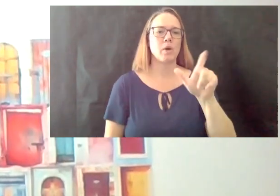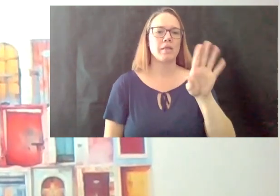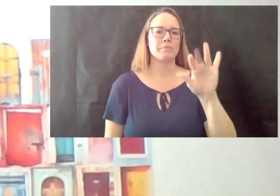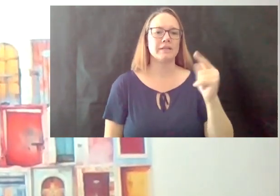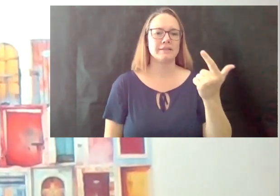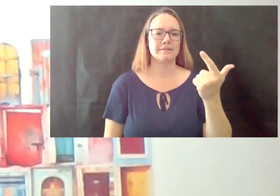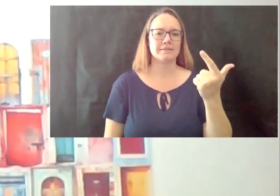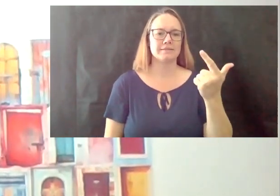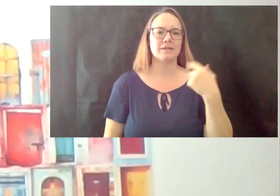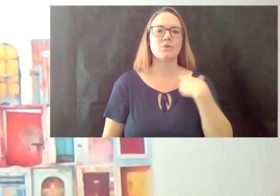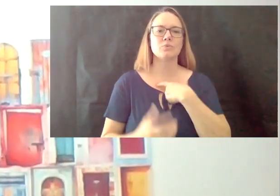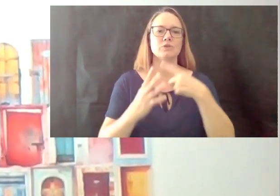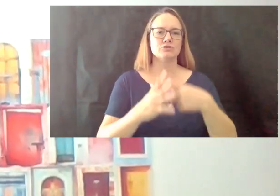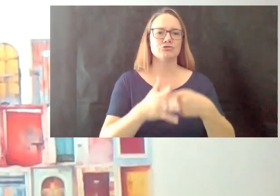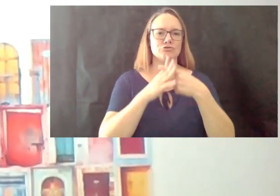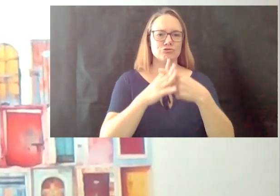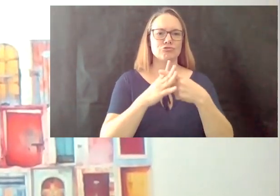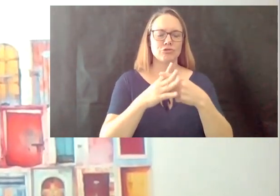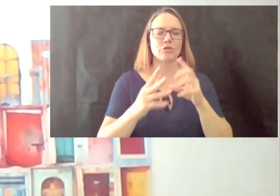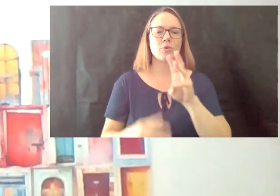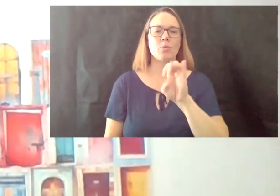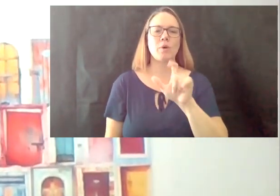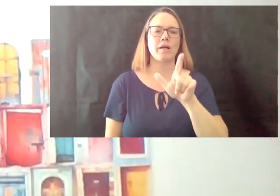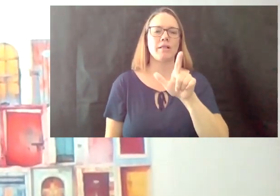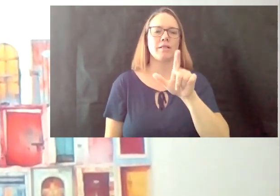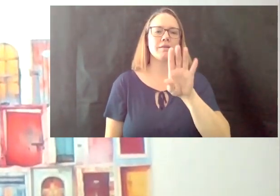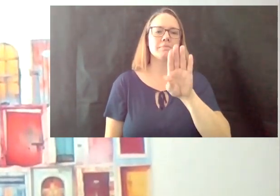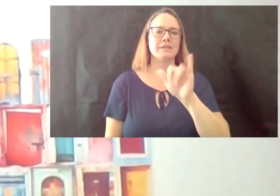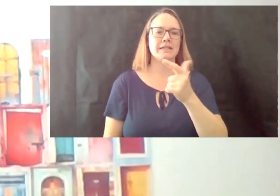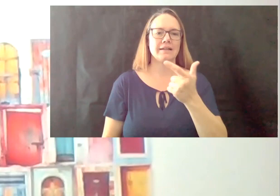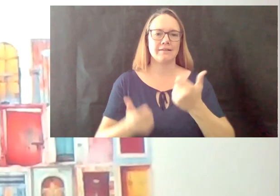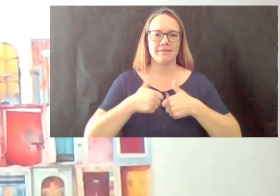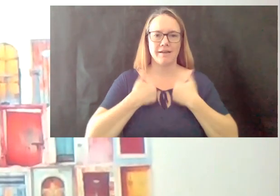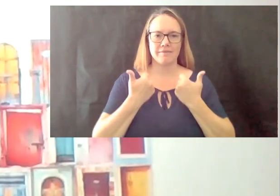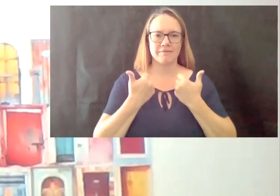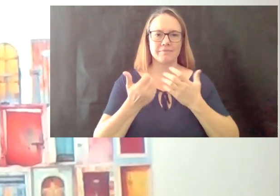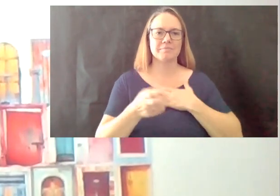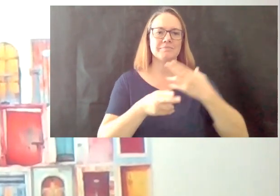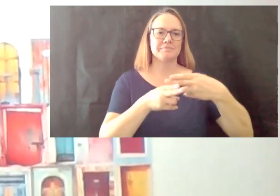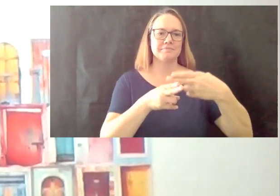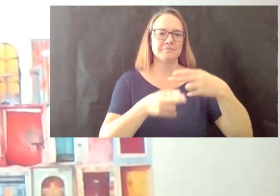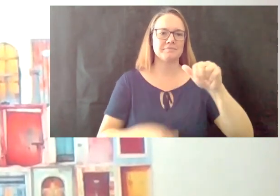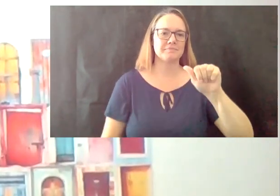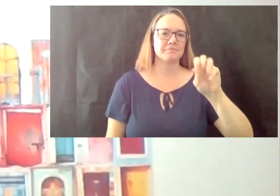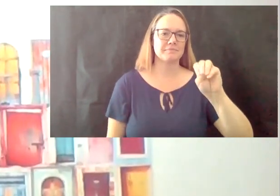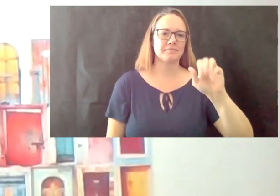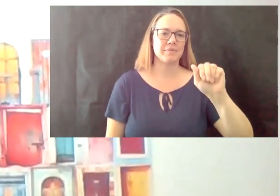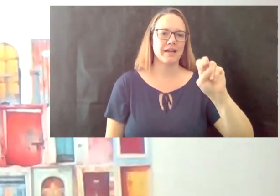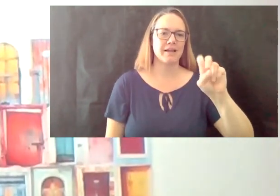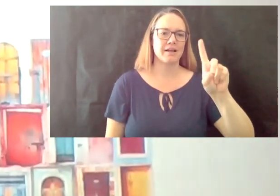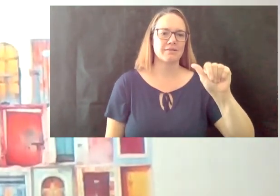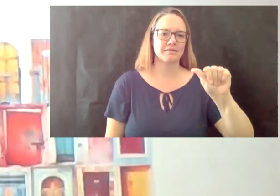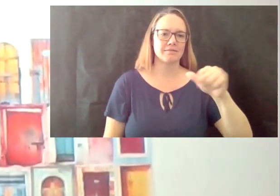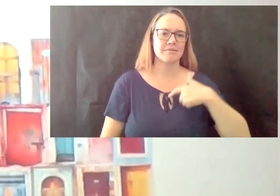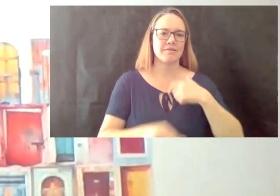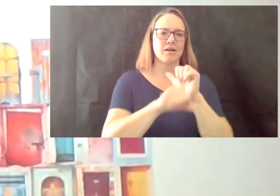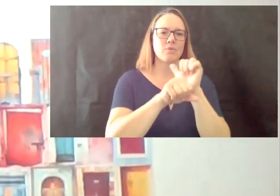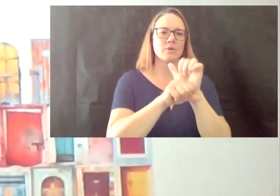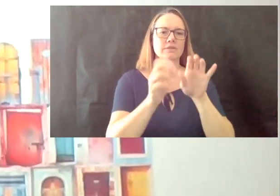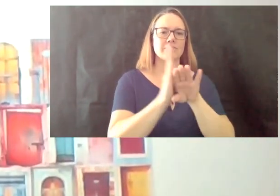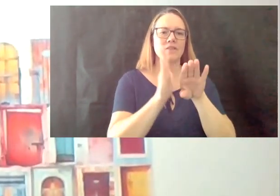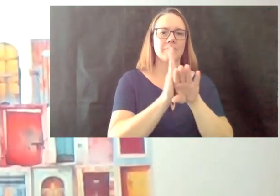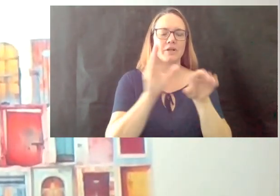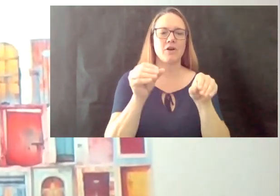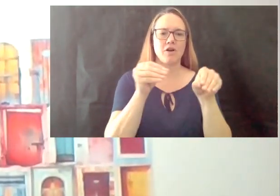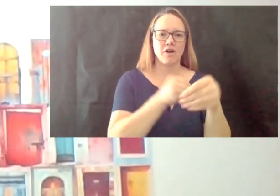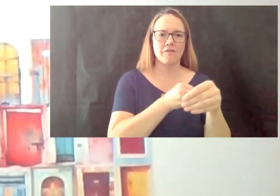you, we've brought Wellbeing Live together. And my name is Amanda DeGruccio. I work for the Development Office at the Mental